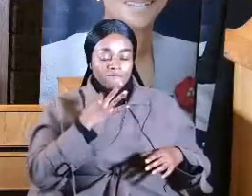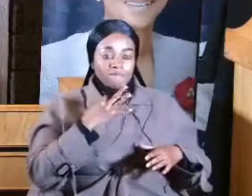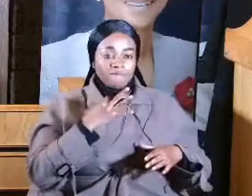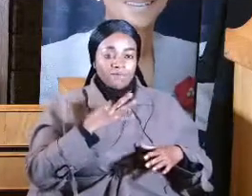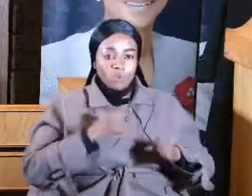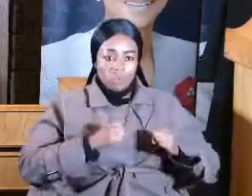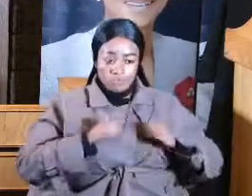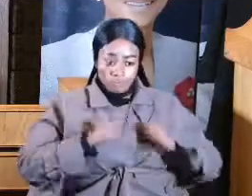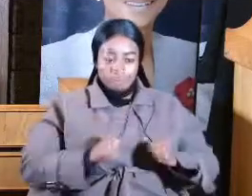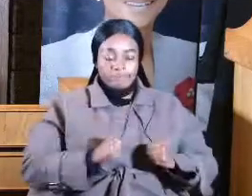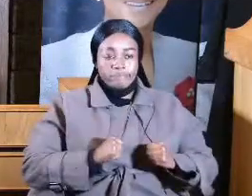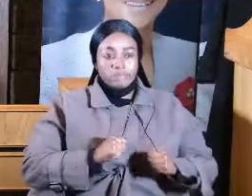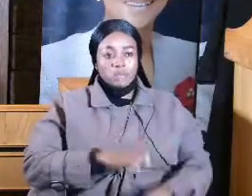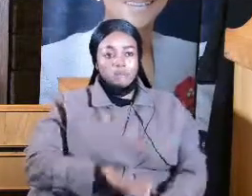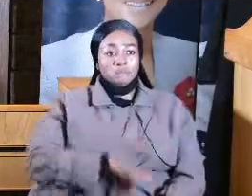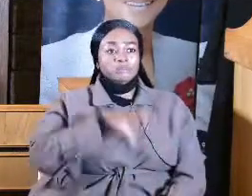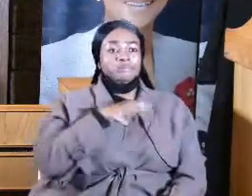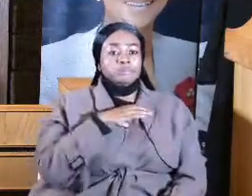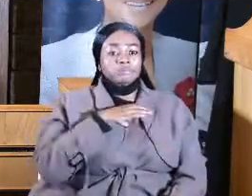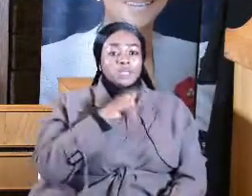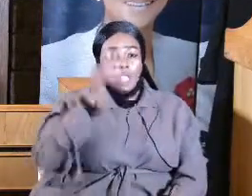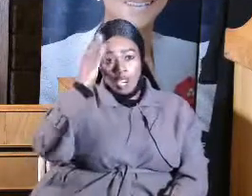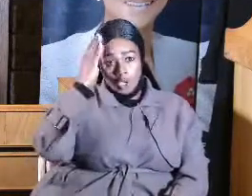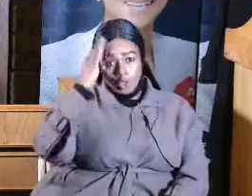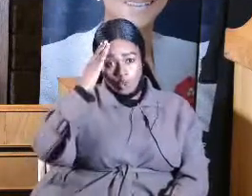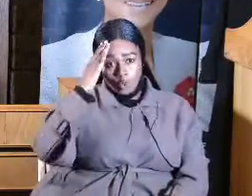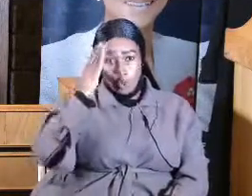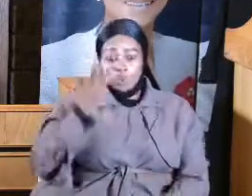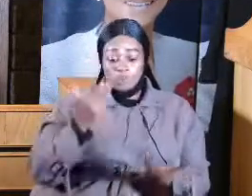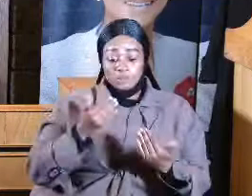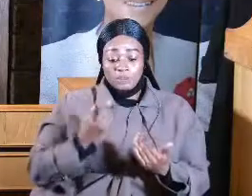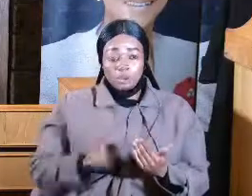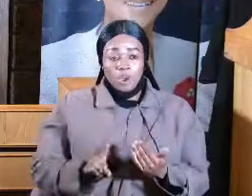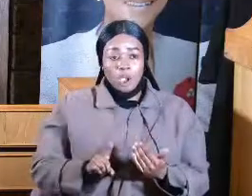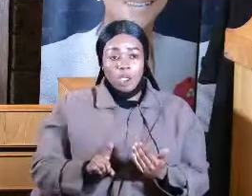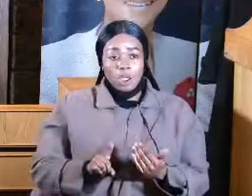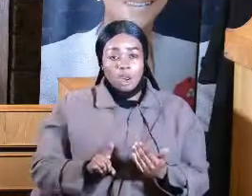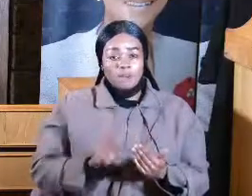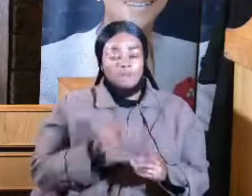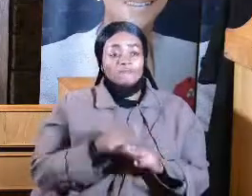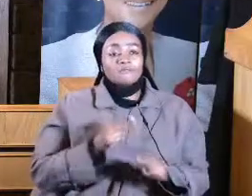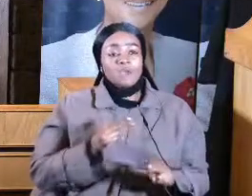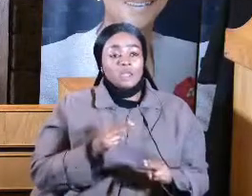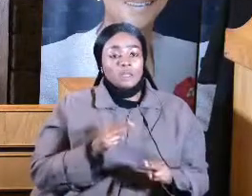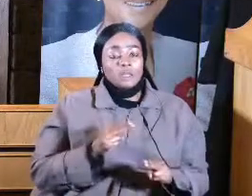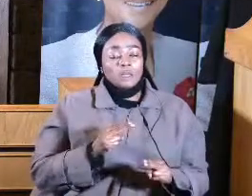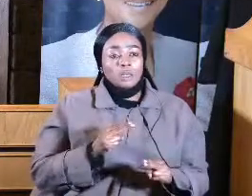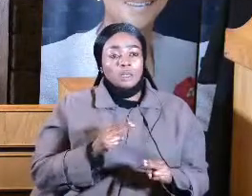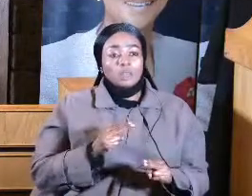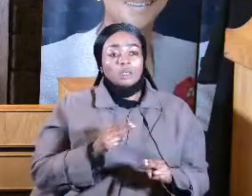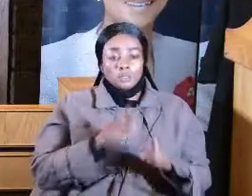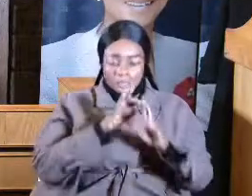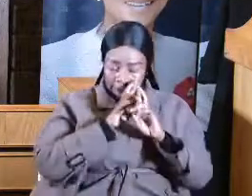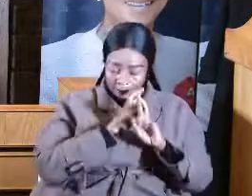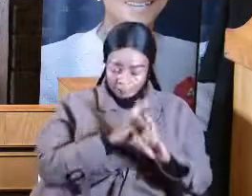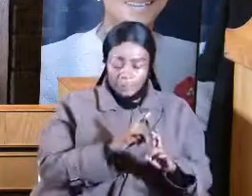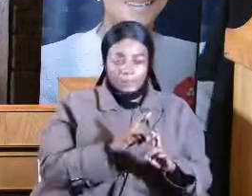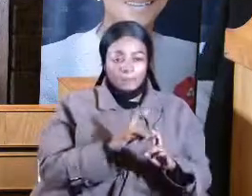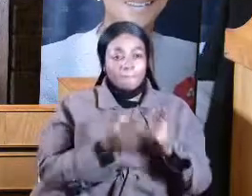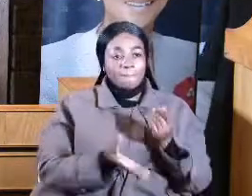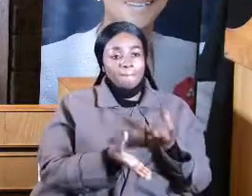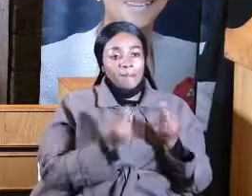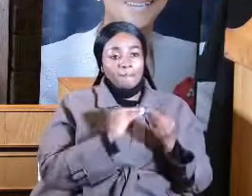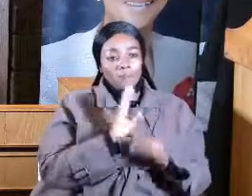firm and if you know exactly what is expected of you, at the end of the day, you'll still be respected. But we cannot